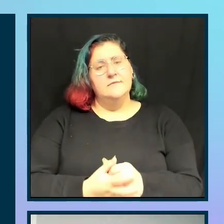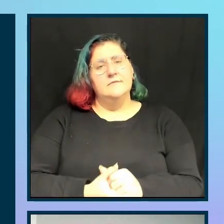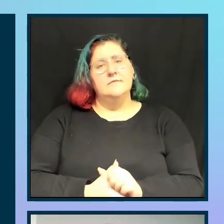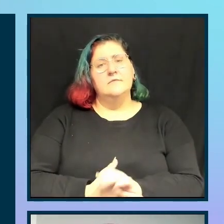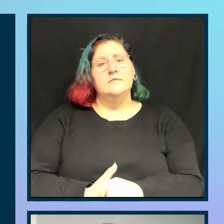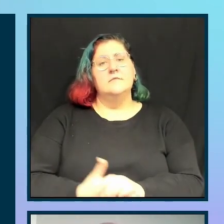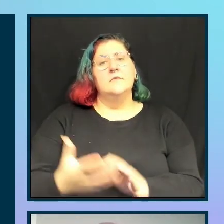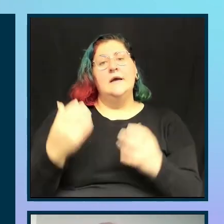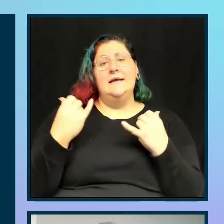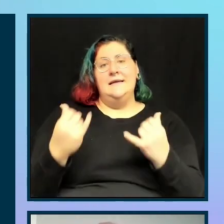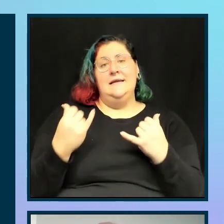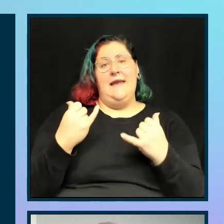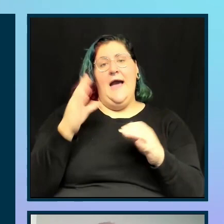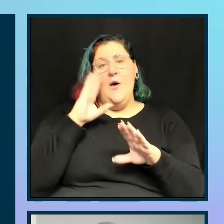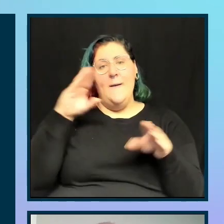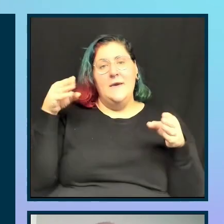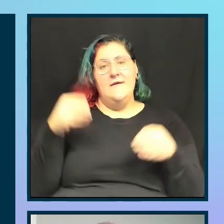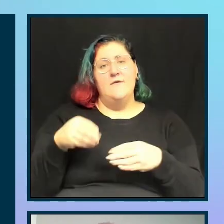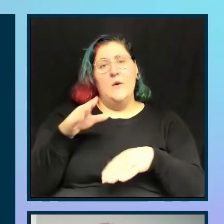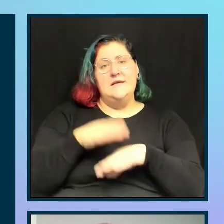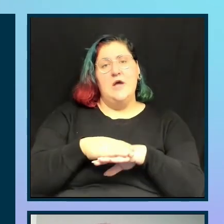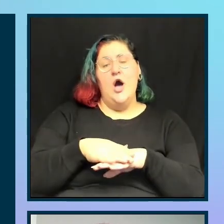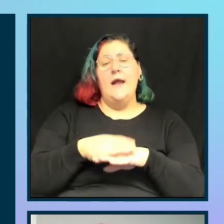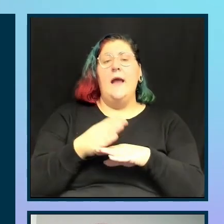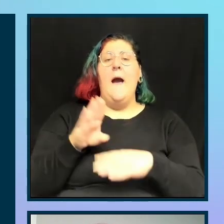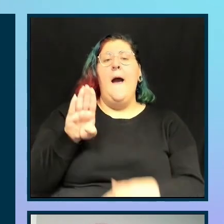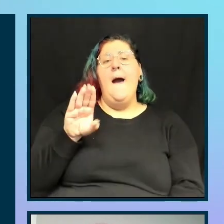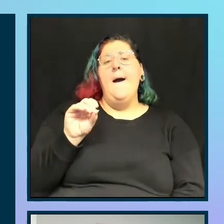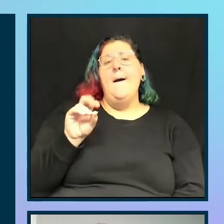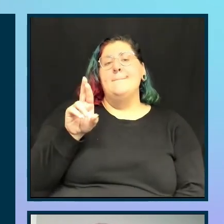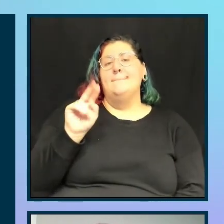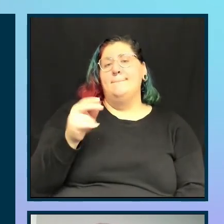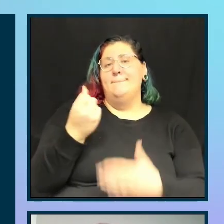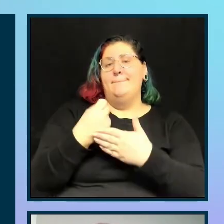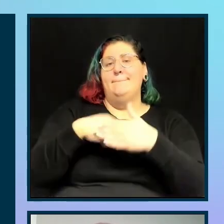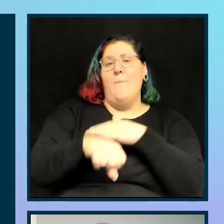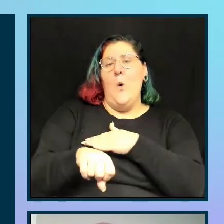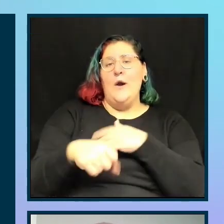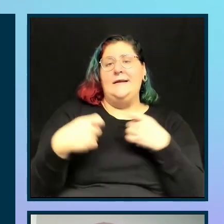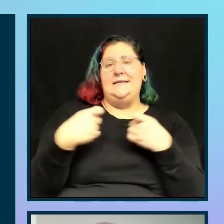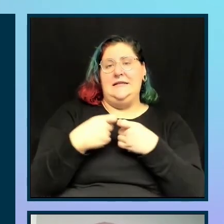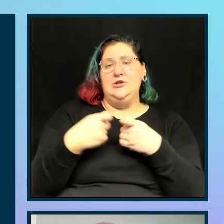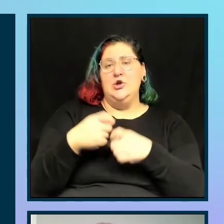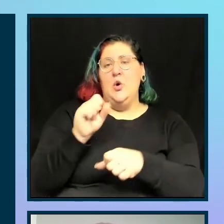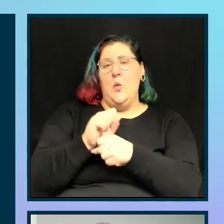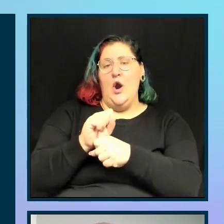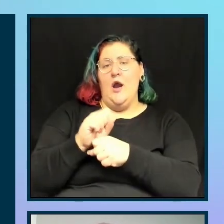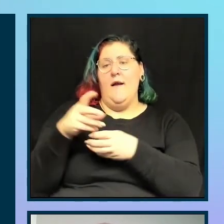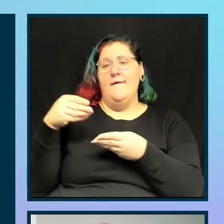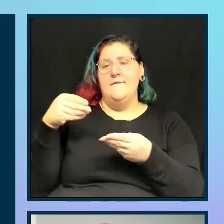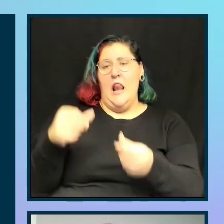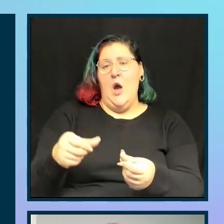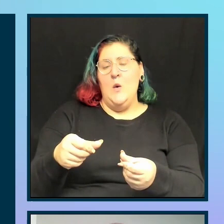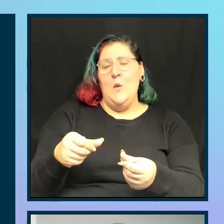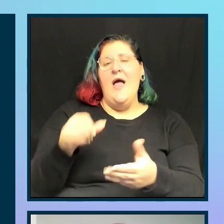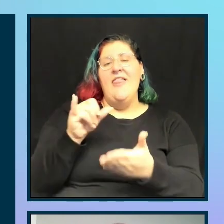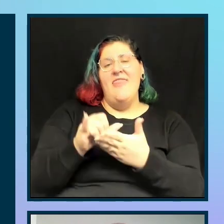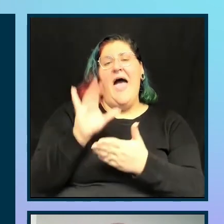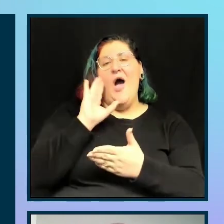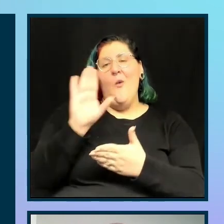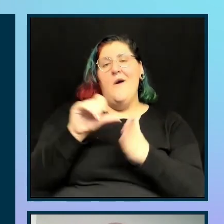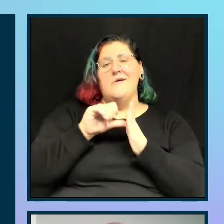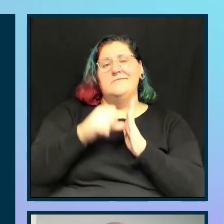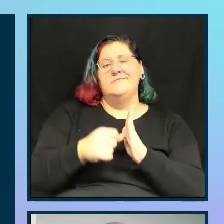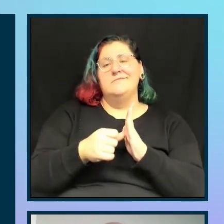So I'm going to focus on born digital workflows to be able to give you some examples and to highlight some points about where automation fits into the